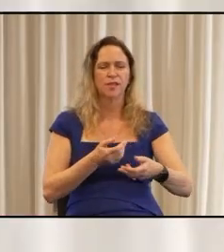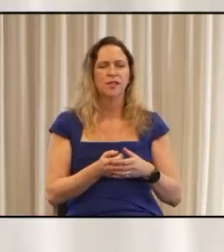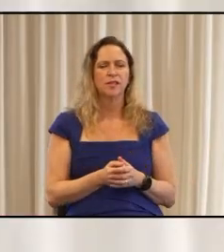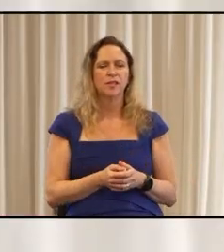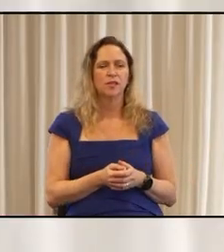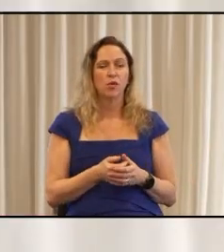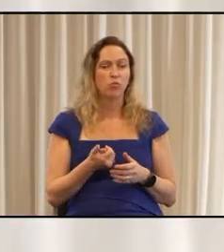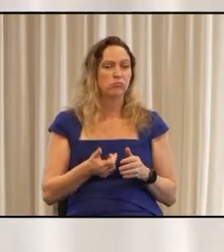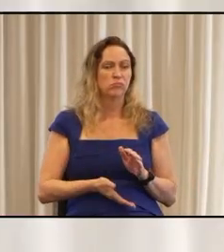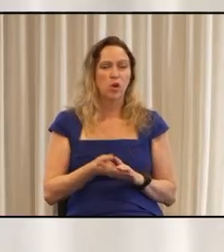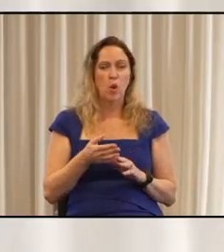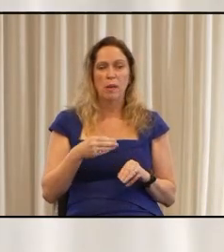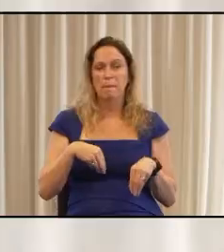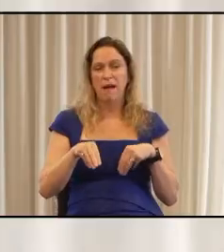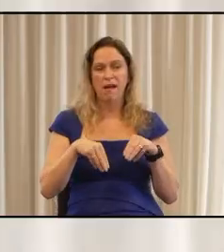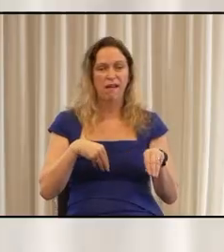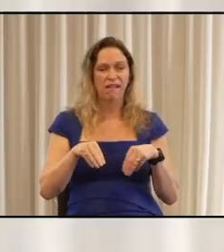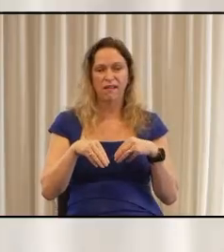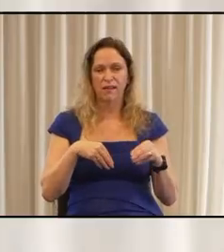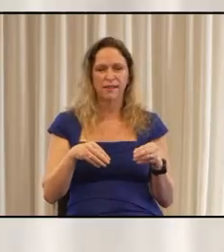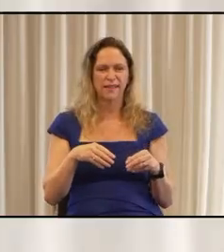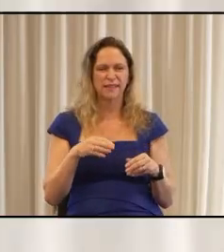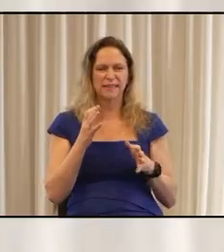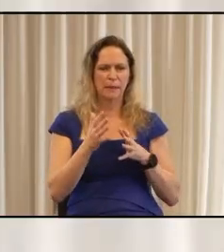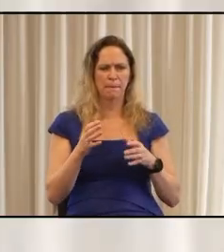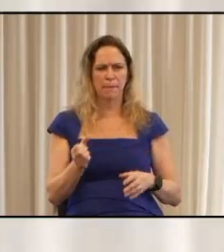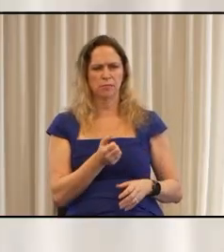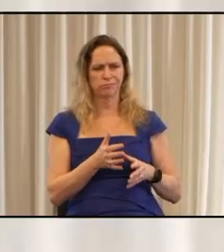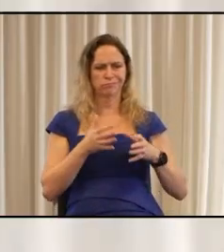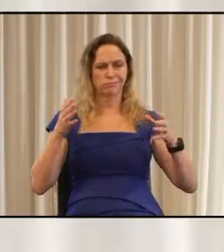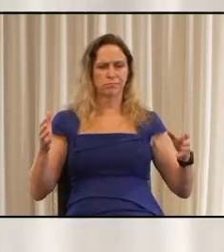be the local markets. Like it's not just sort of bigger business exchange, but